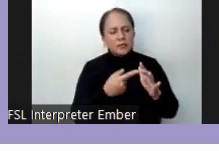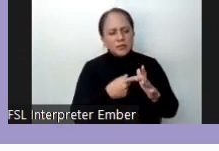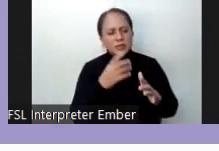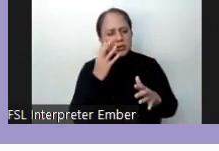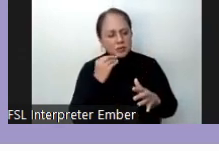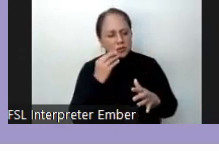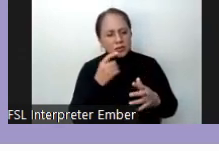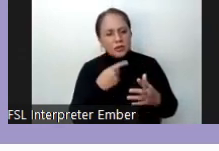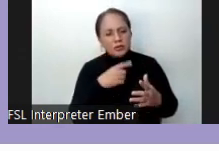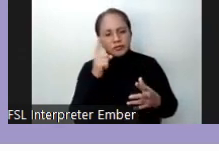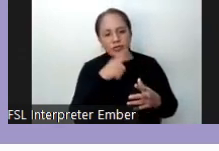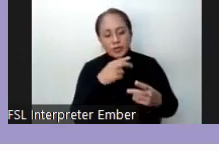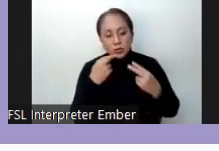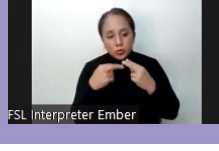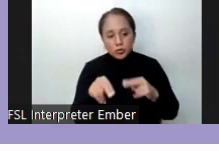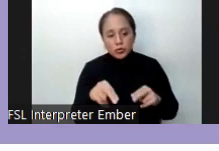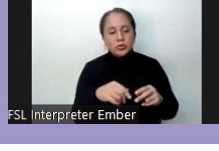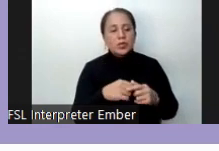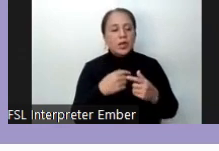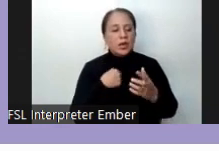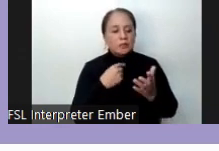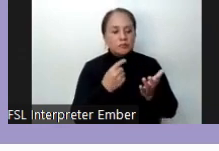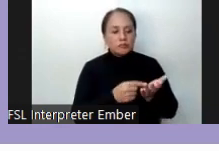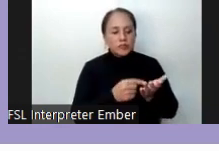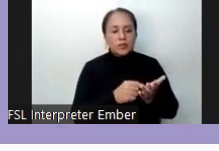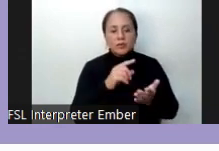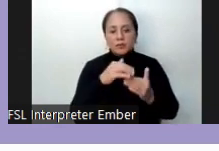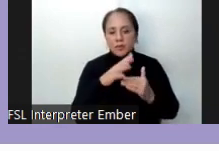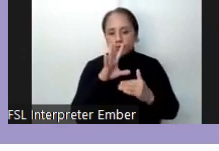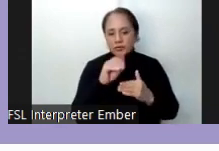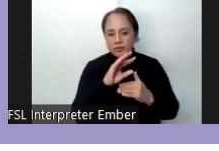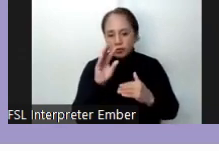often encounter fake news have scores above 50%.